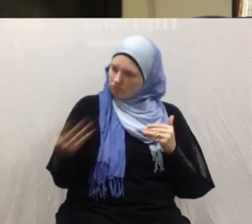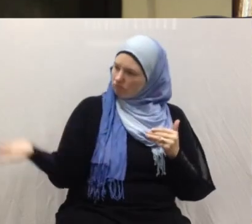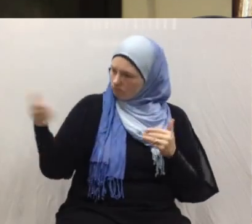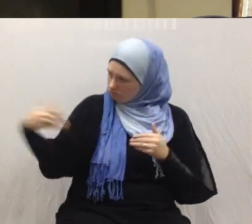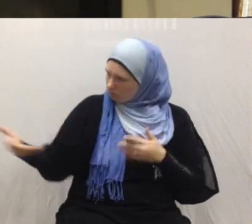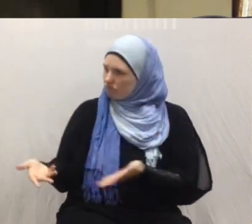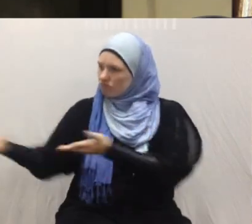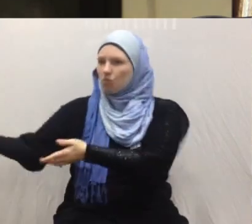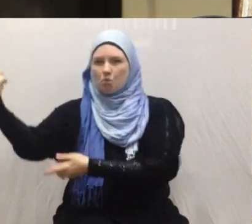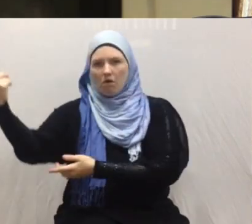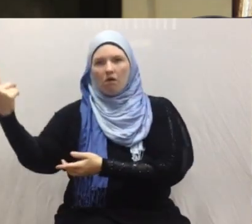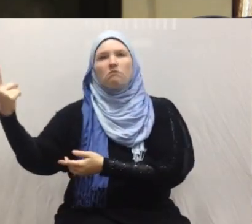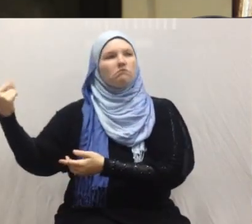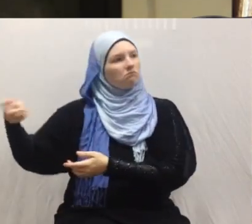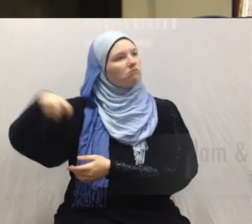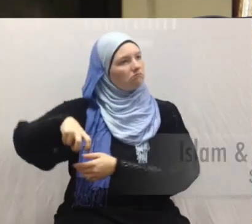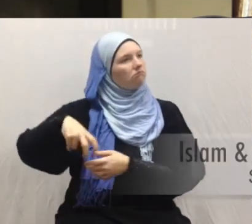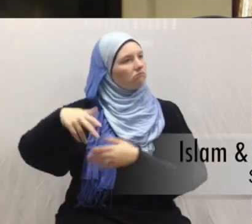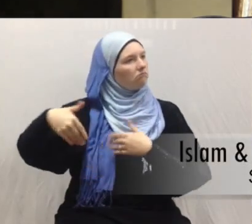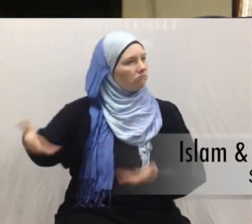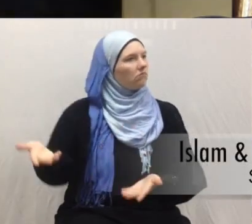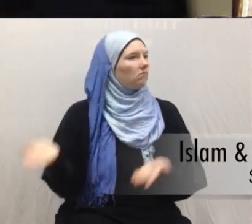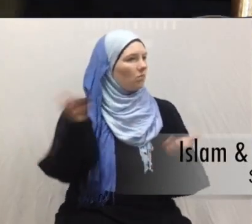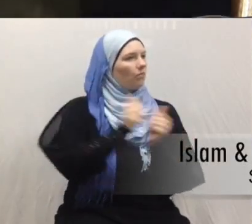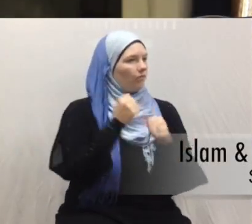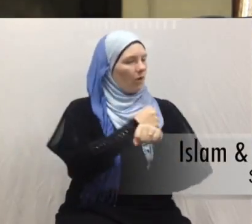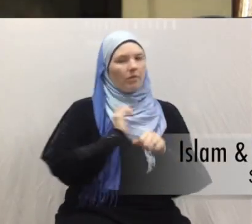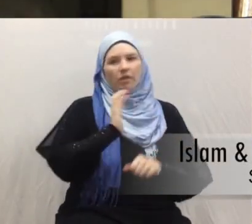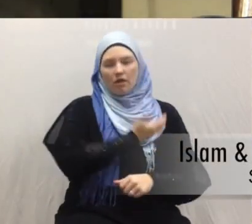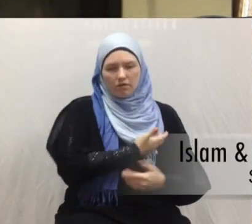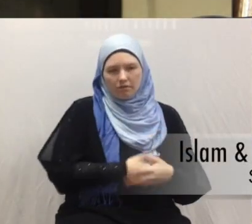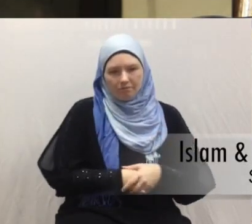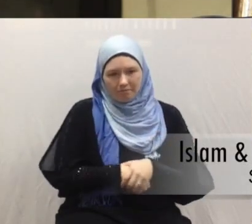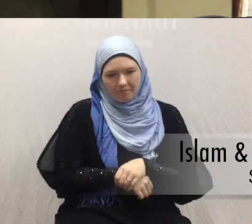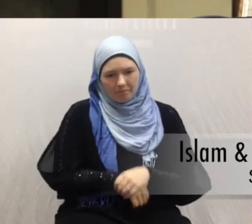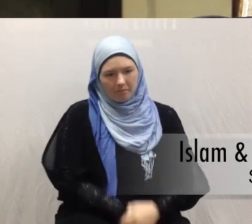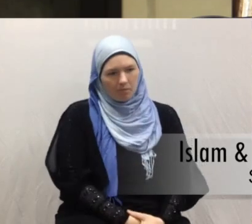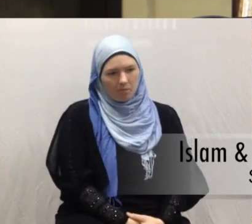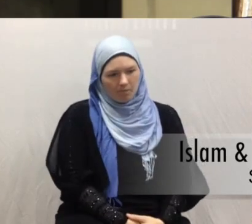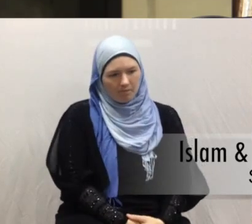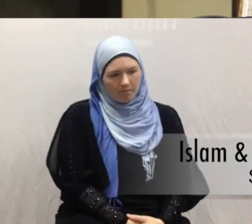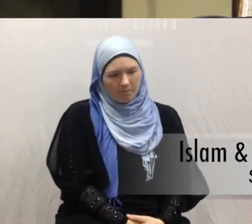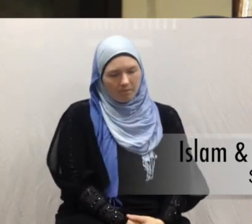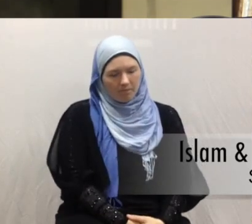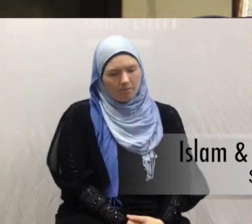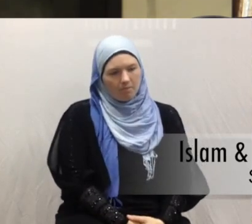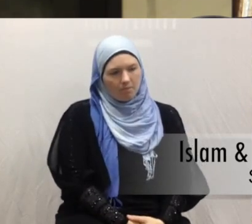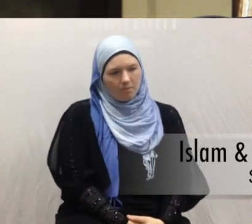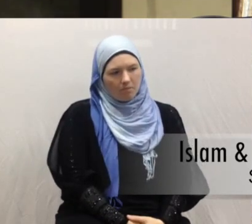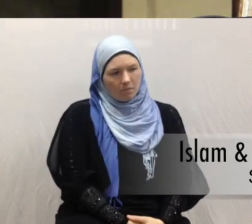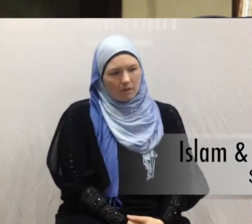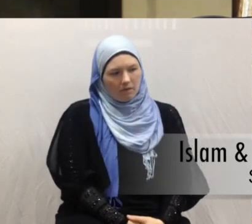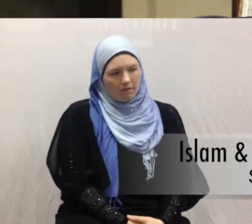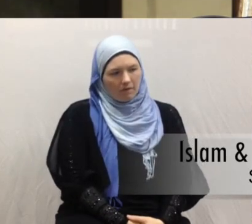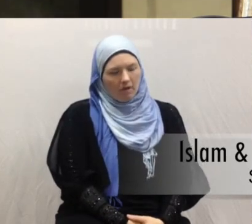The believers must avenge the blood of one another shed in the way of Allah. And this is